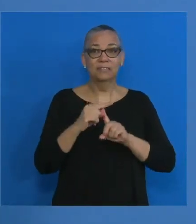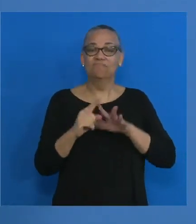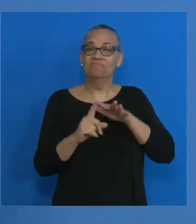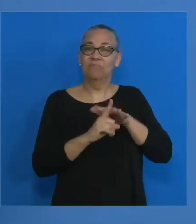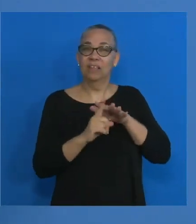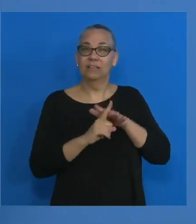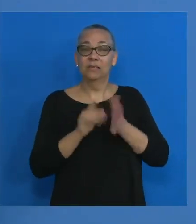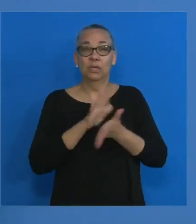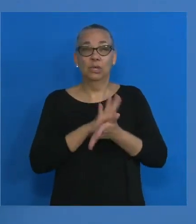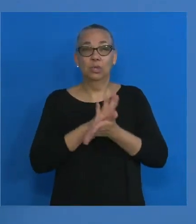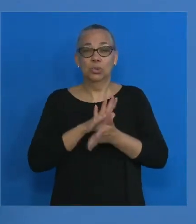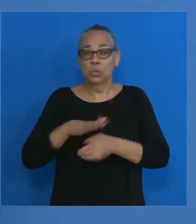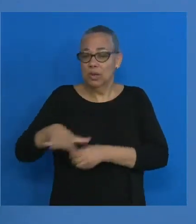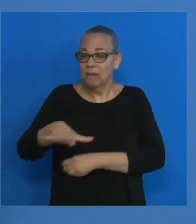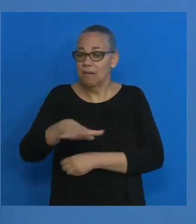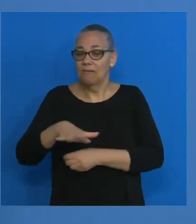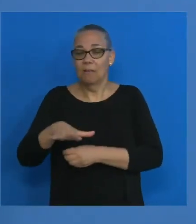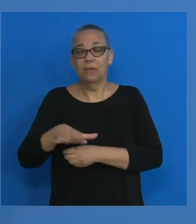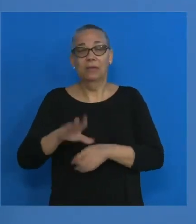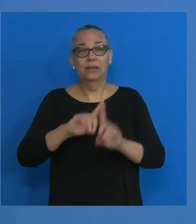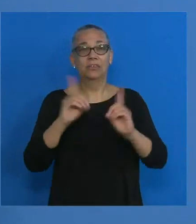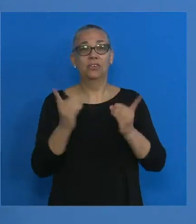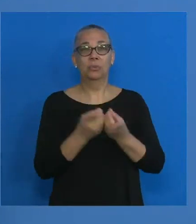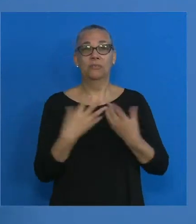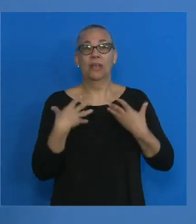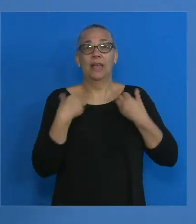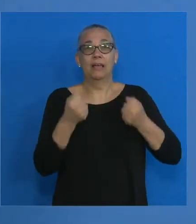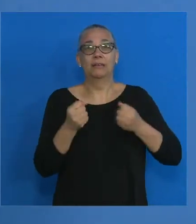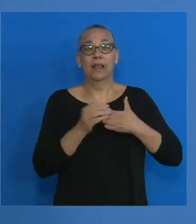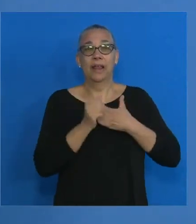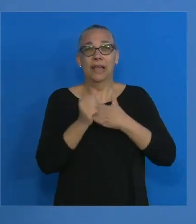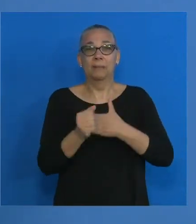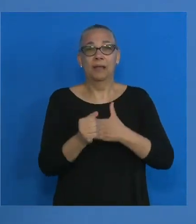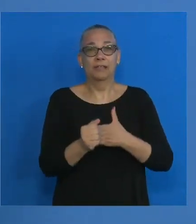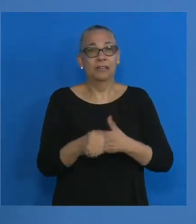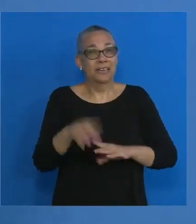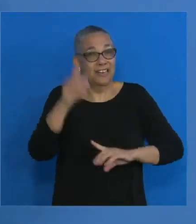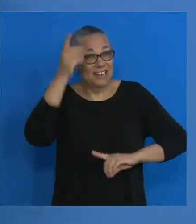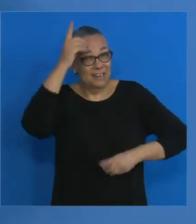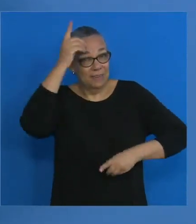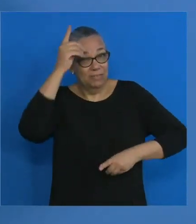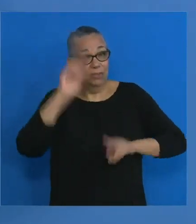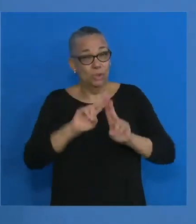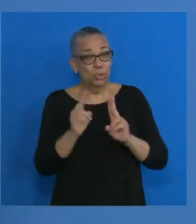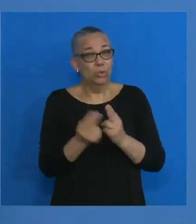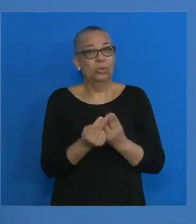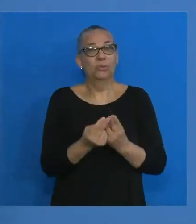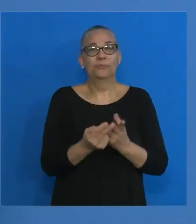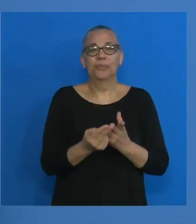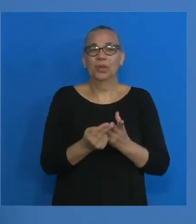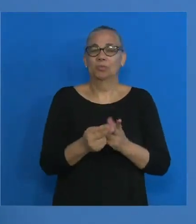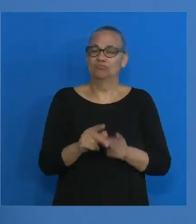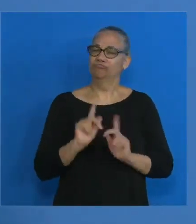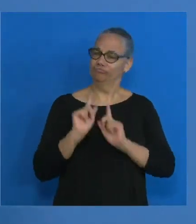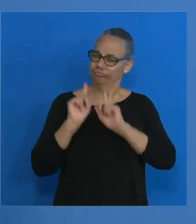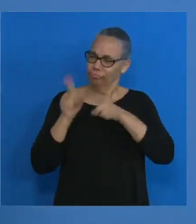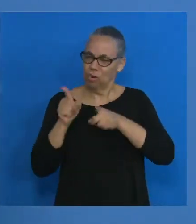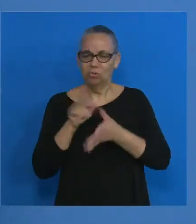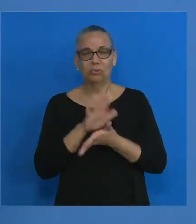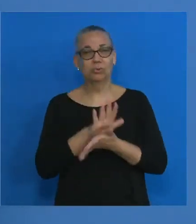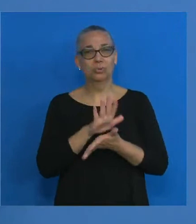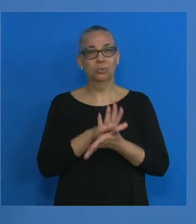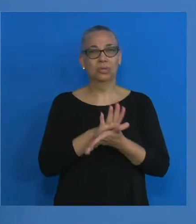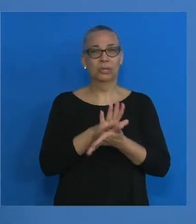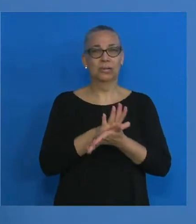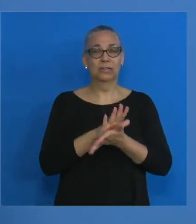involving a school setting, the Department of Health, led by the Epidemiology and Surveillance Unit, will physically go to the school